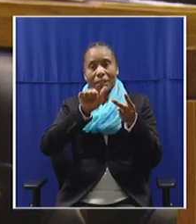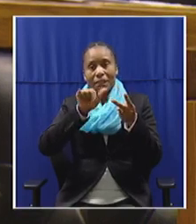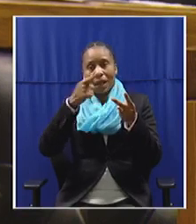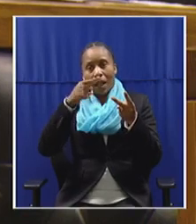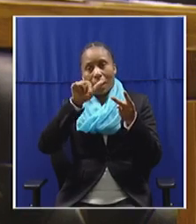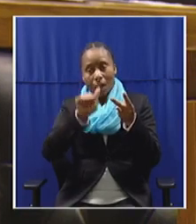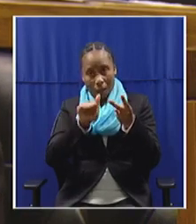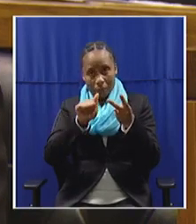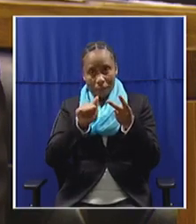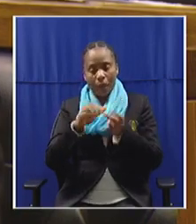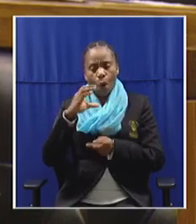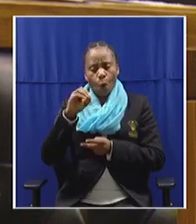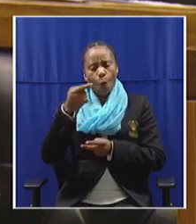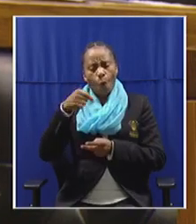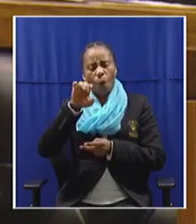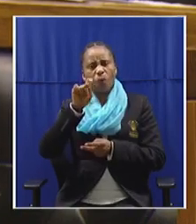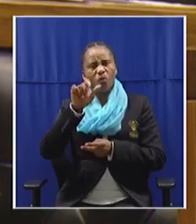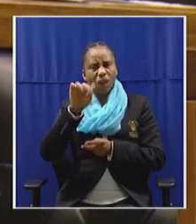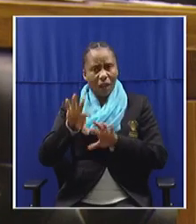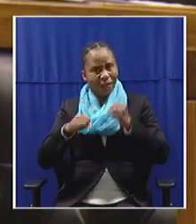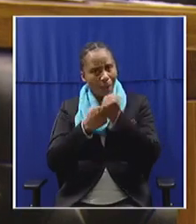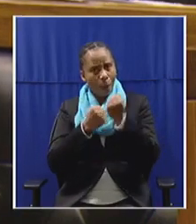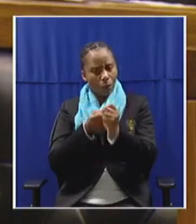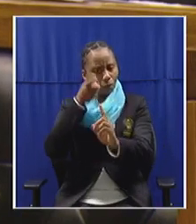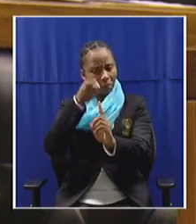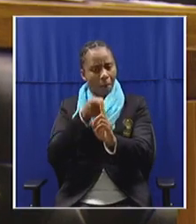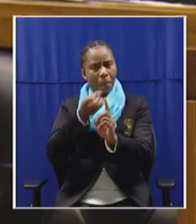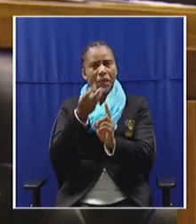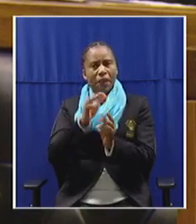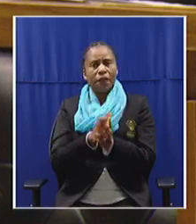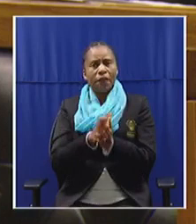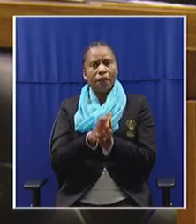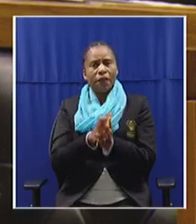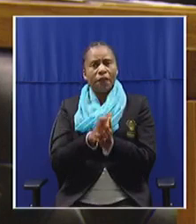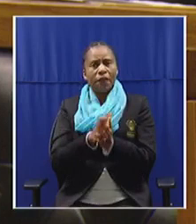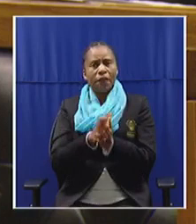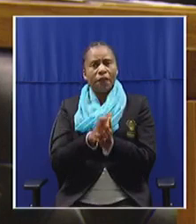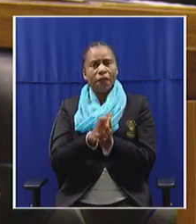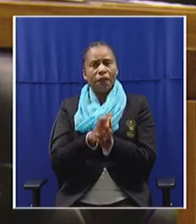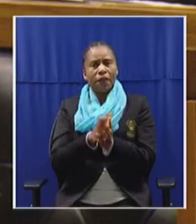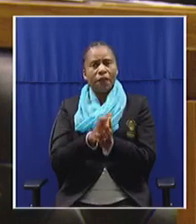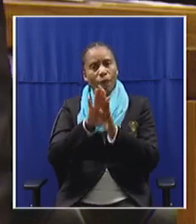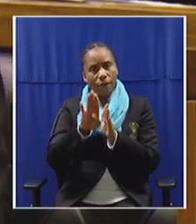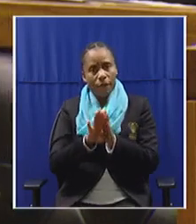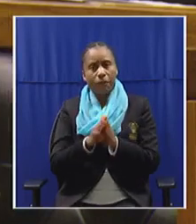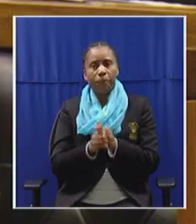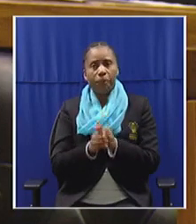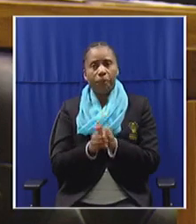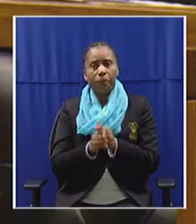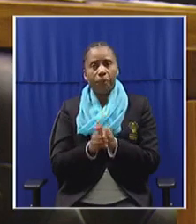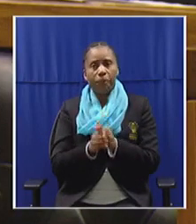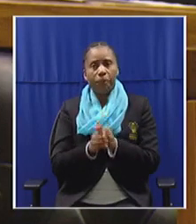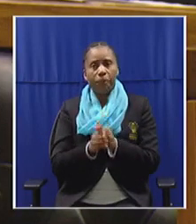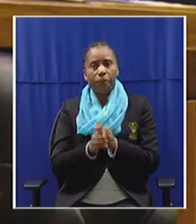providing targeted support to improve revenue collection, to improve budgeting,